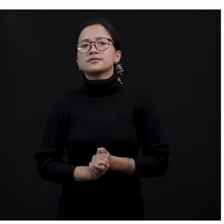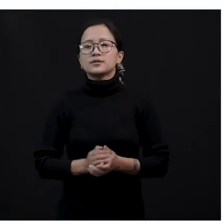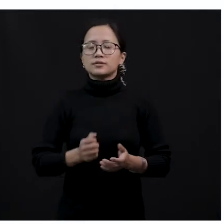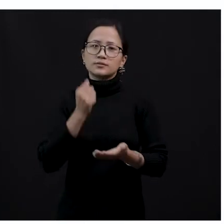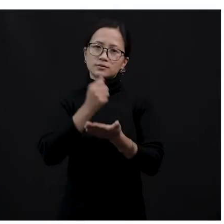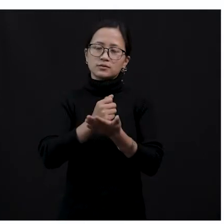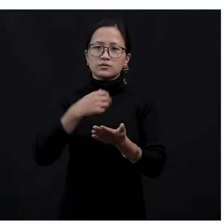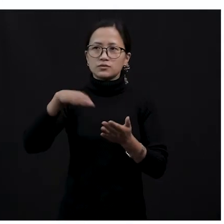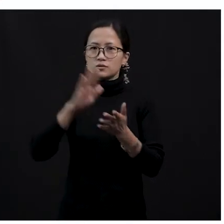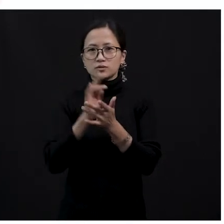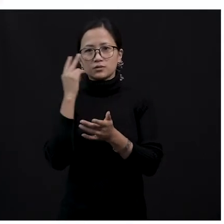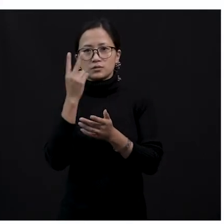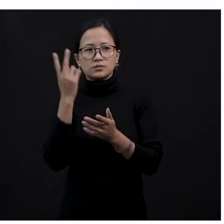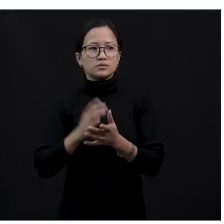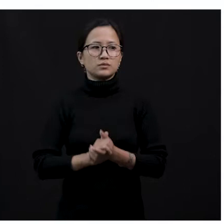for sightseeing.